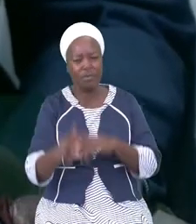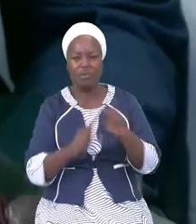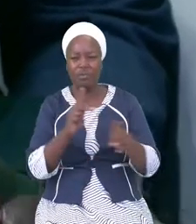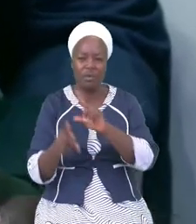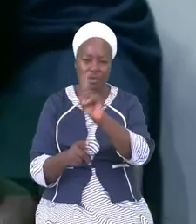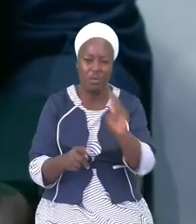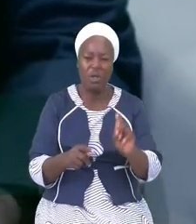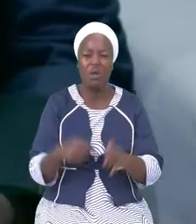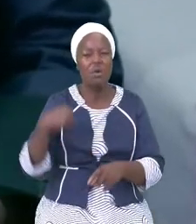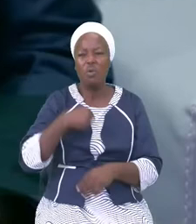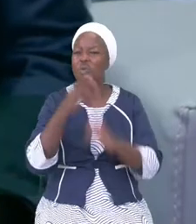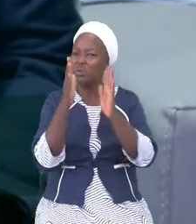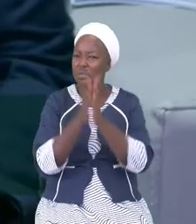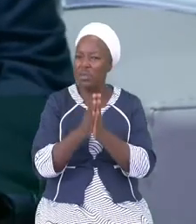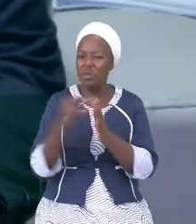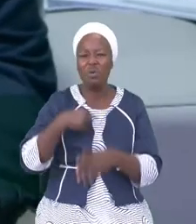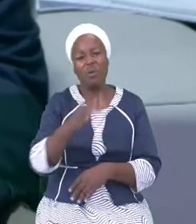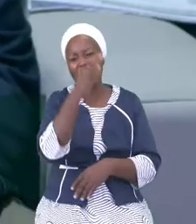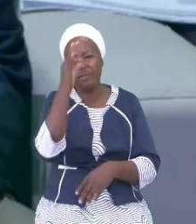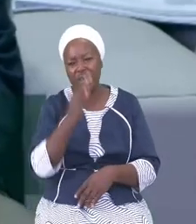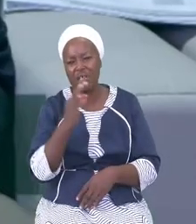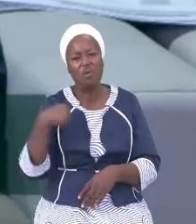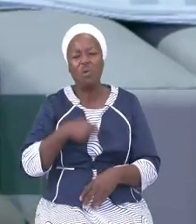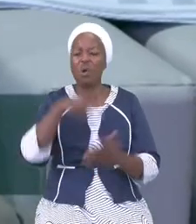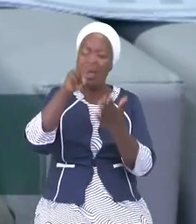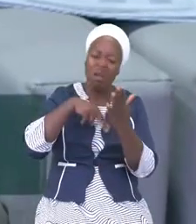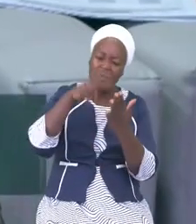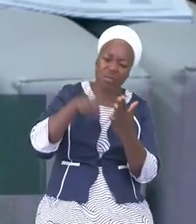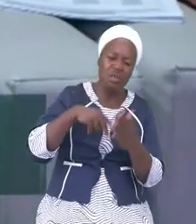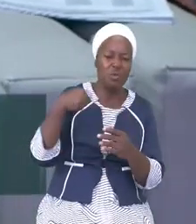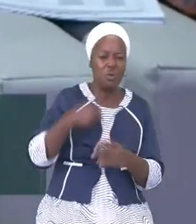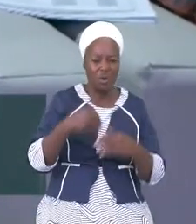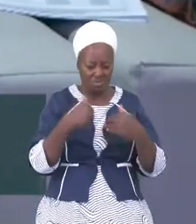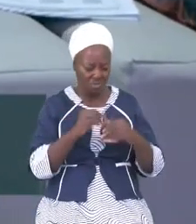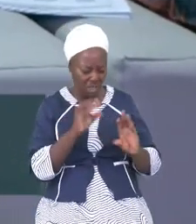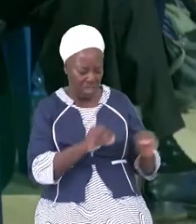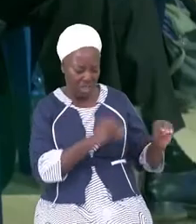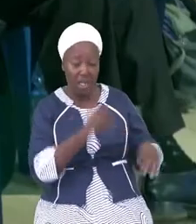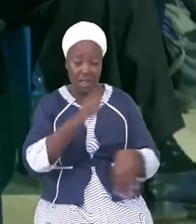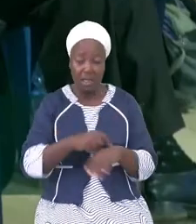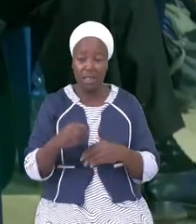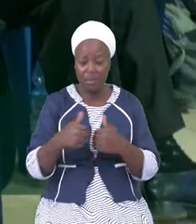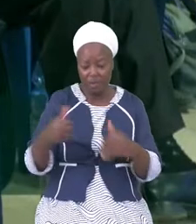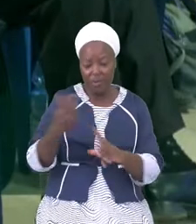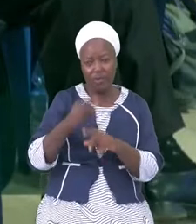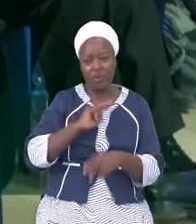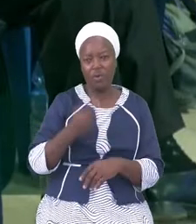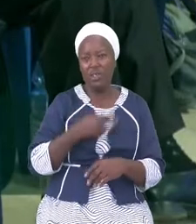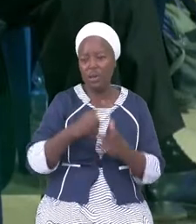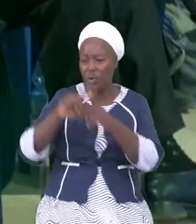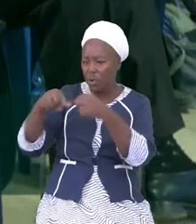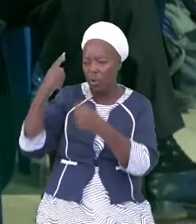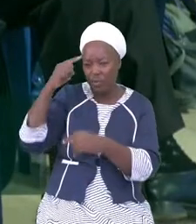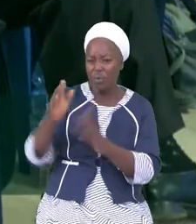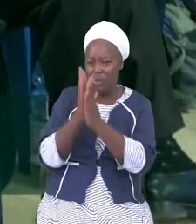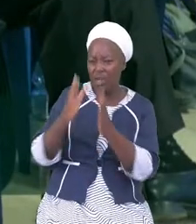pray, we fast, we read, we dedicate time apart, and we go to a prayer retreat,